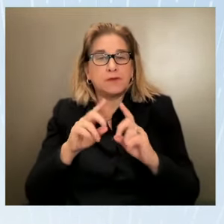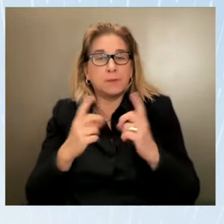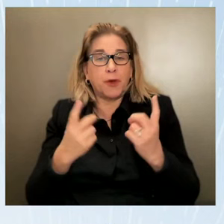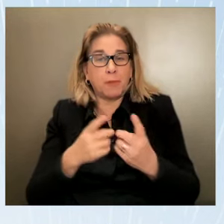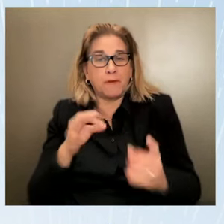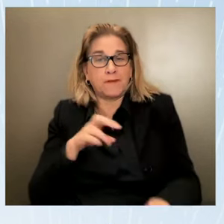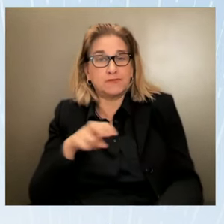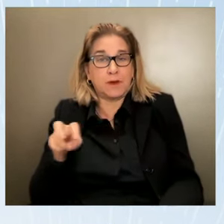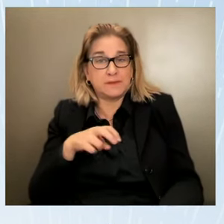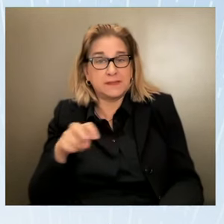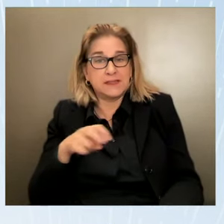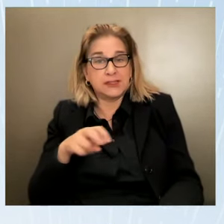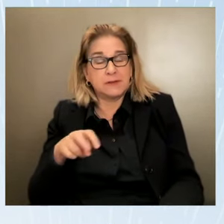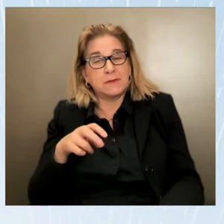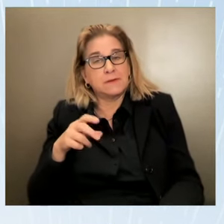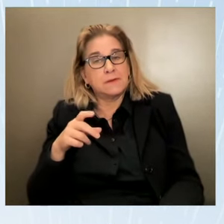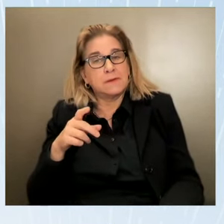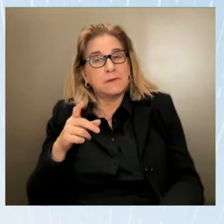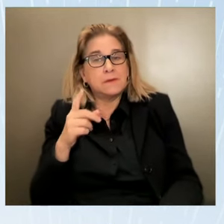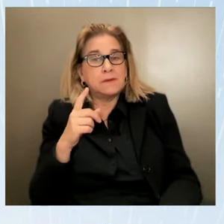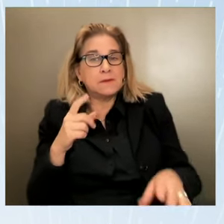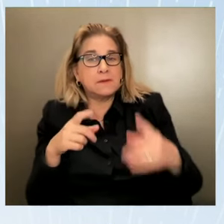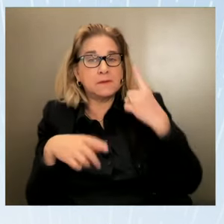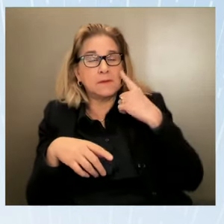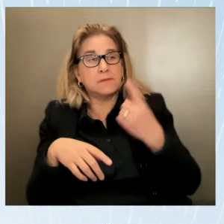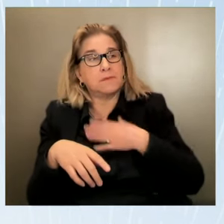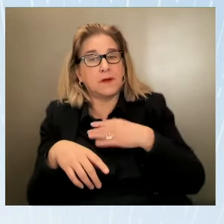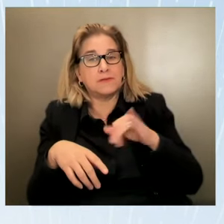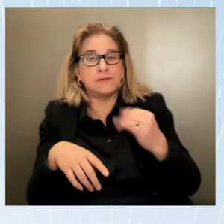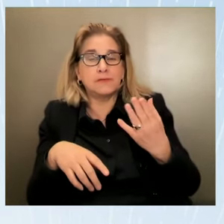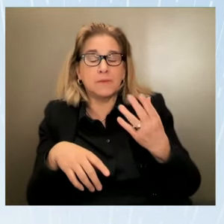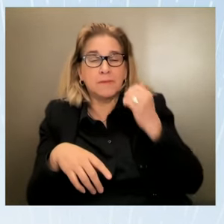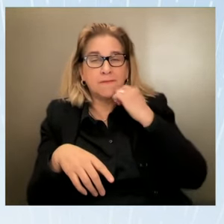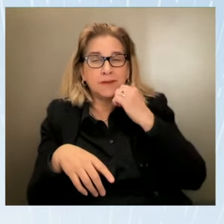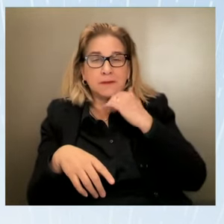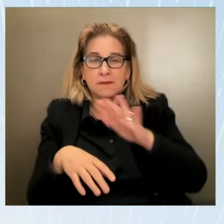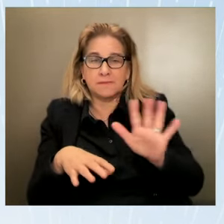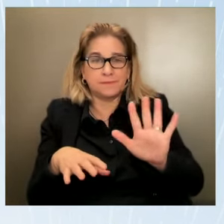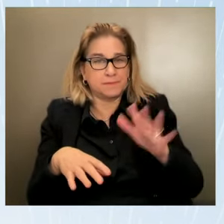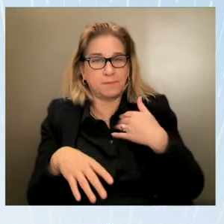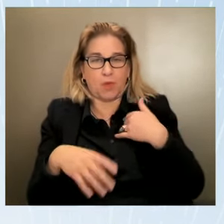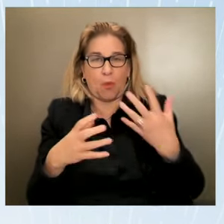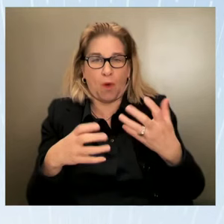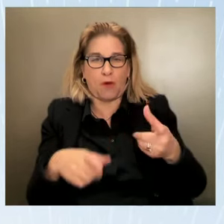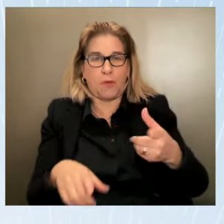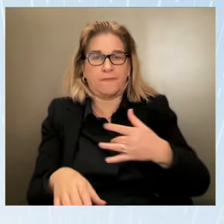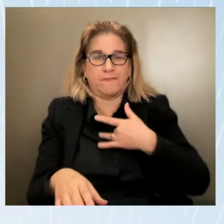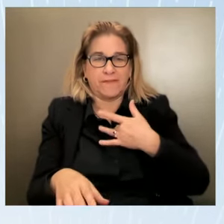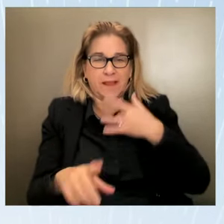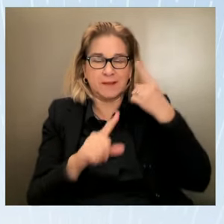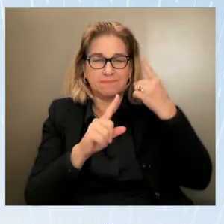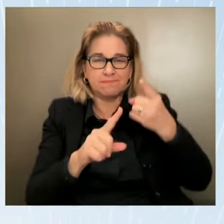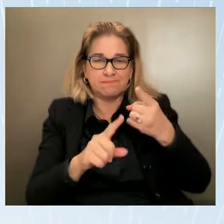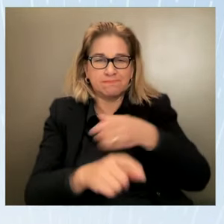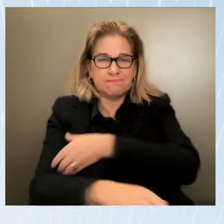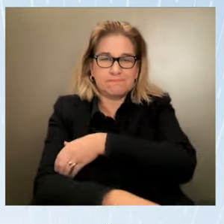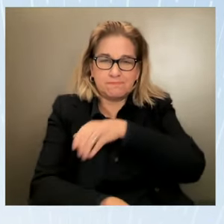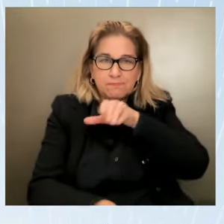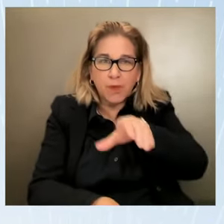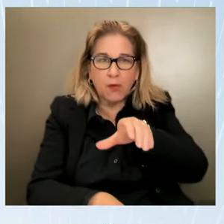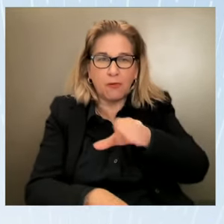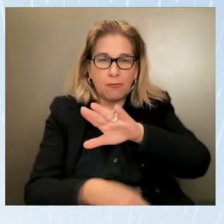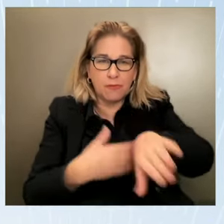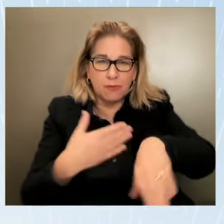to everyone. So we aim to empower America's transportation workforce, which is millions strong, and